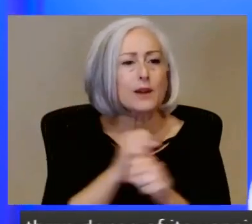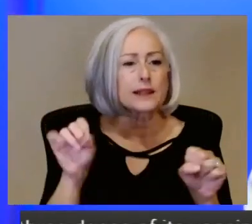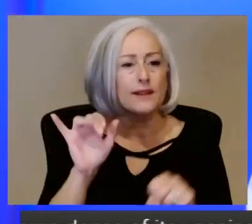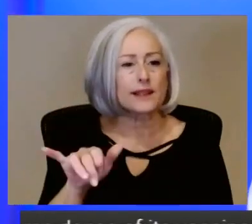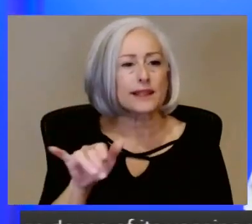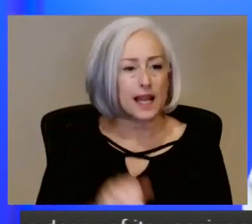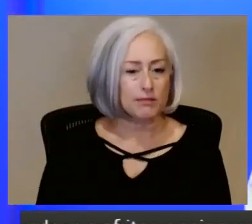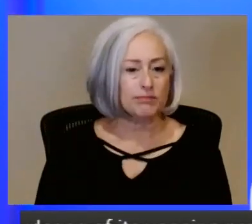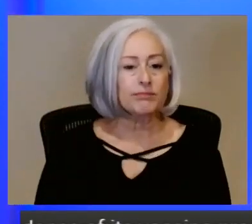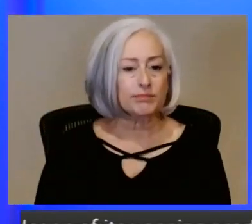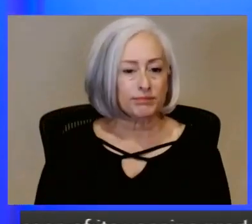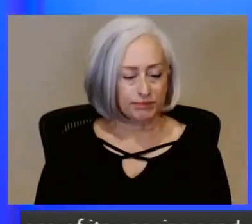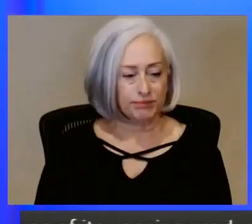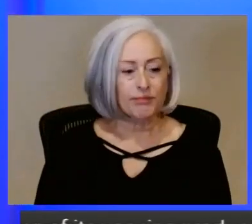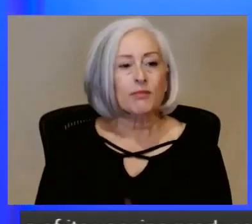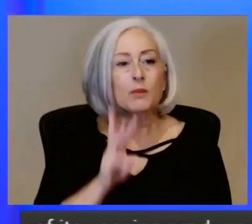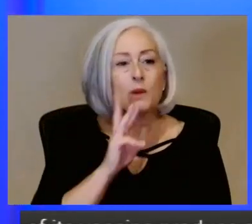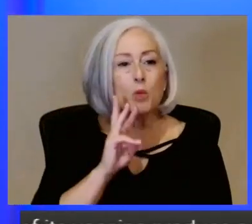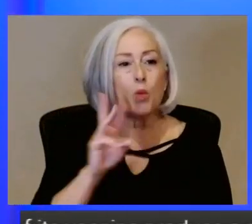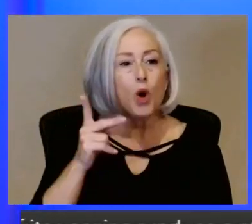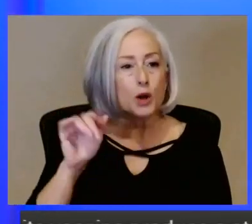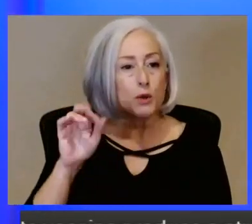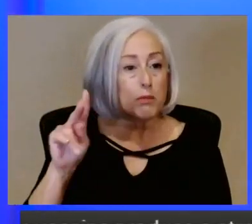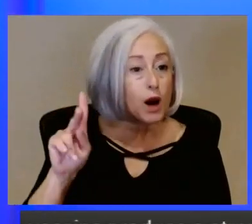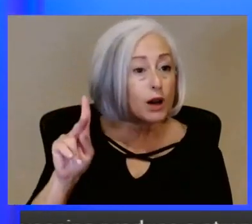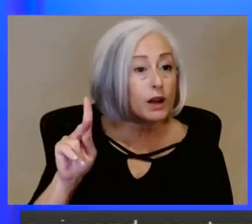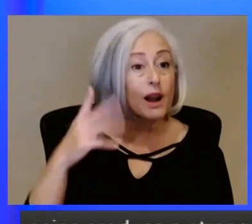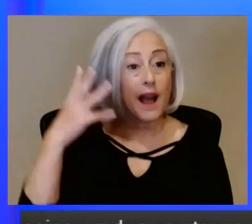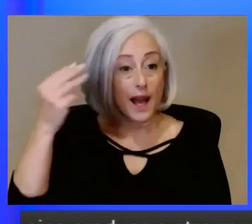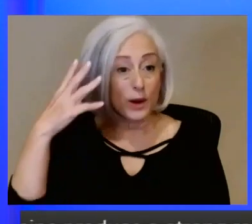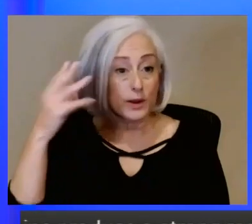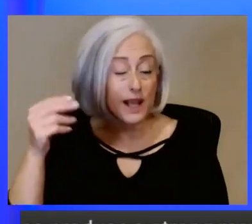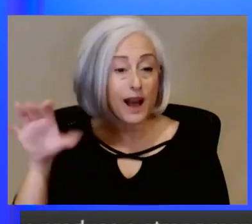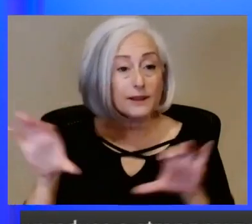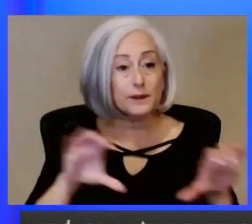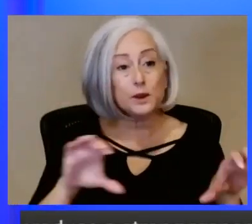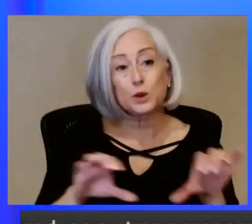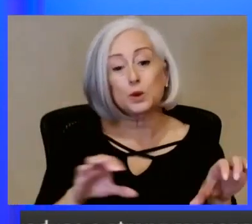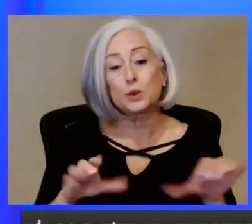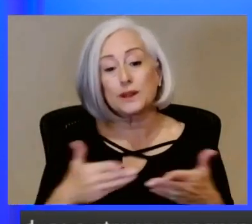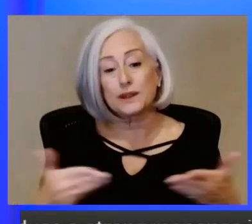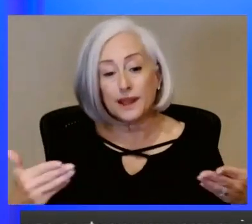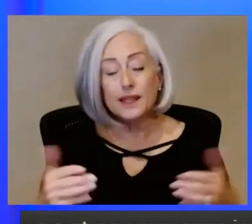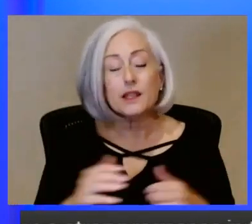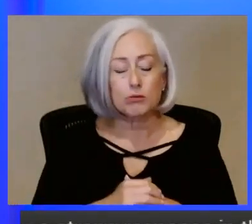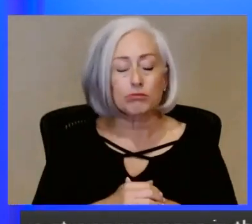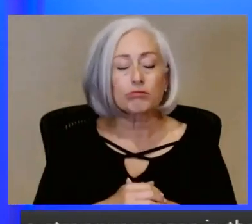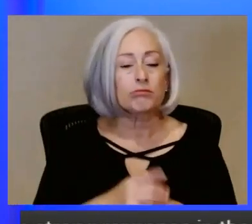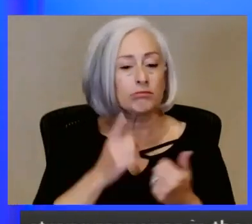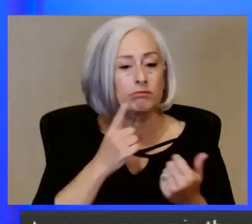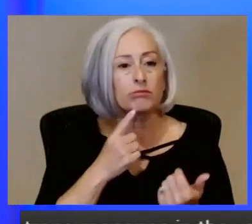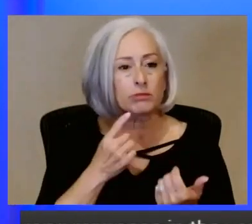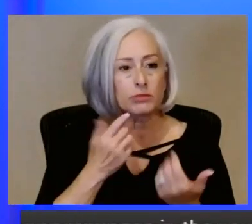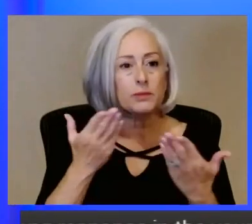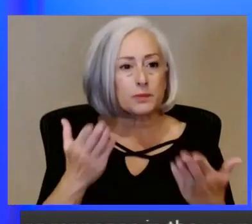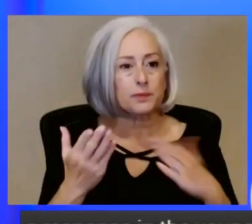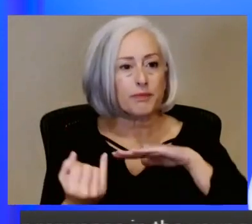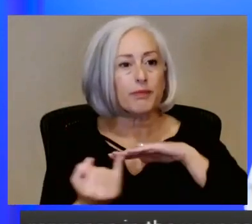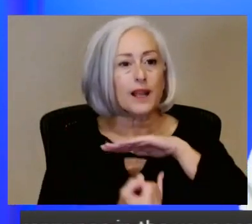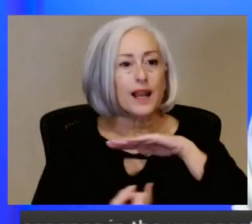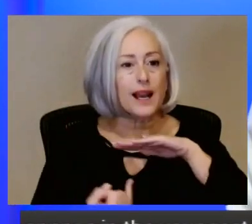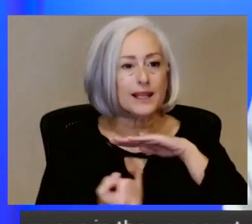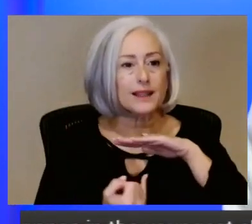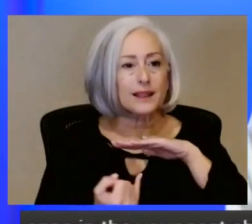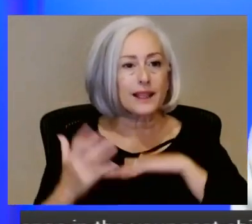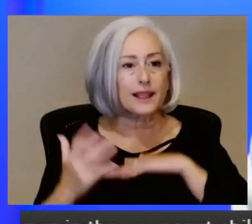park, you're outside, you're doing things. Again, the recommendation would be to stay isolated for 5 days and then wear a